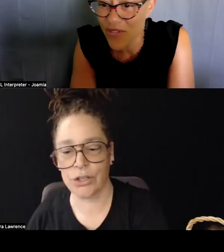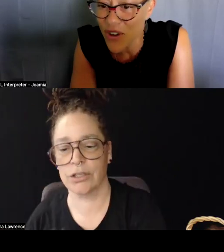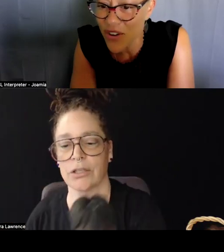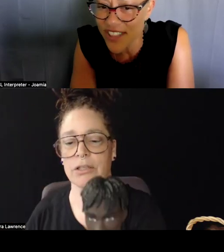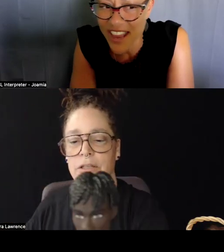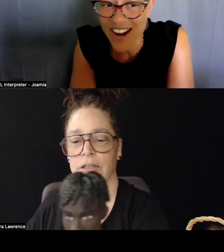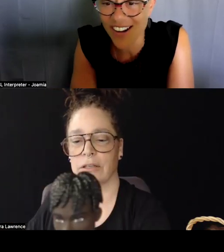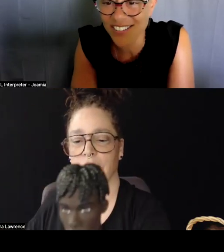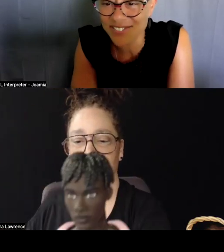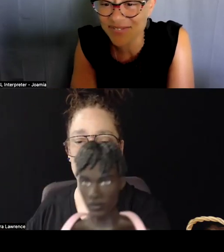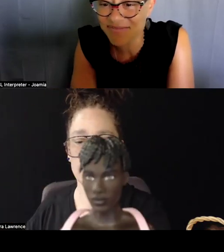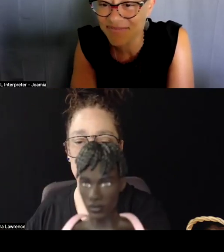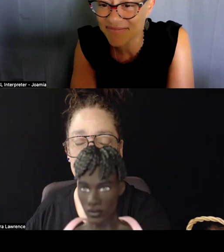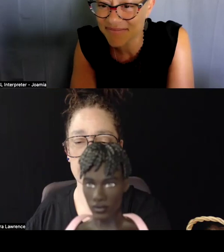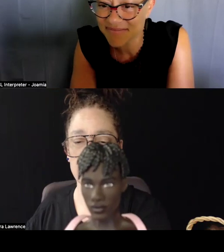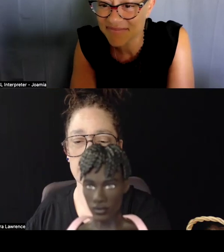So if you notice the hair,